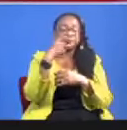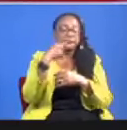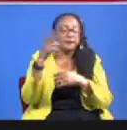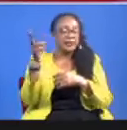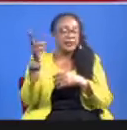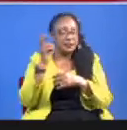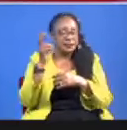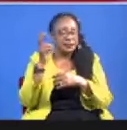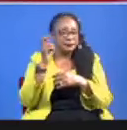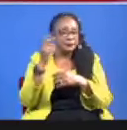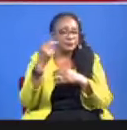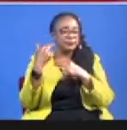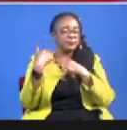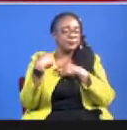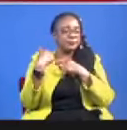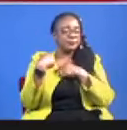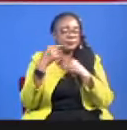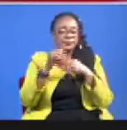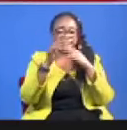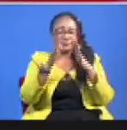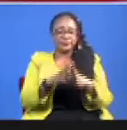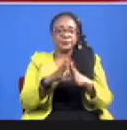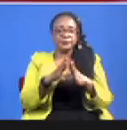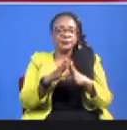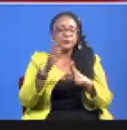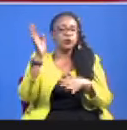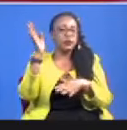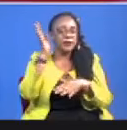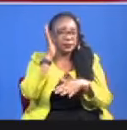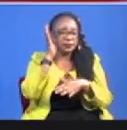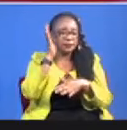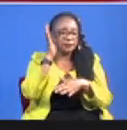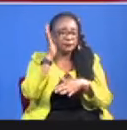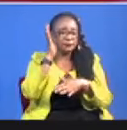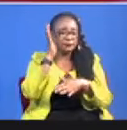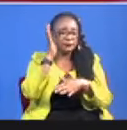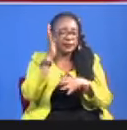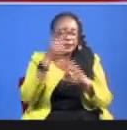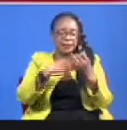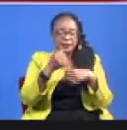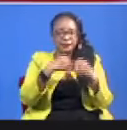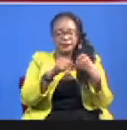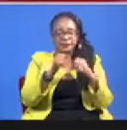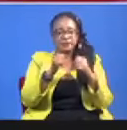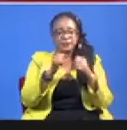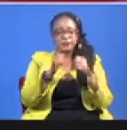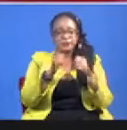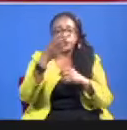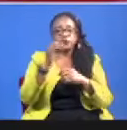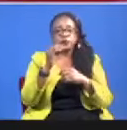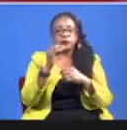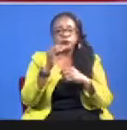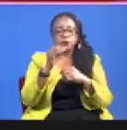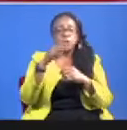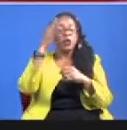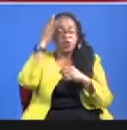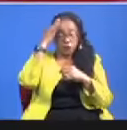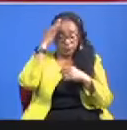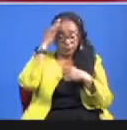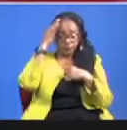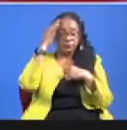it's the role of leaders to listen and to act. So at least we know